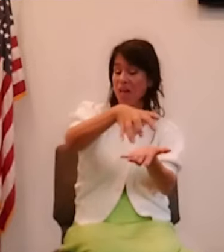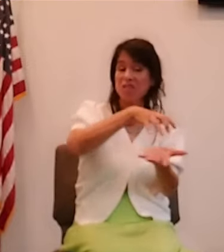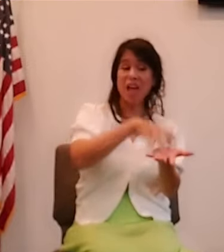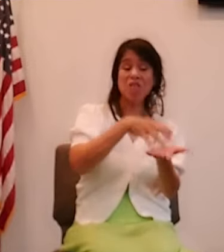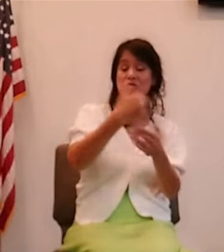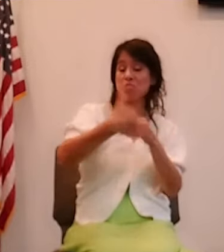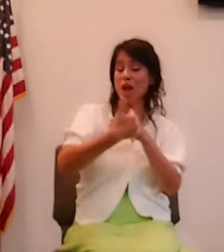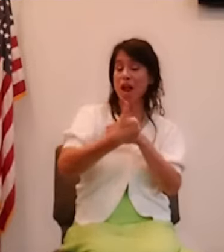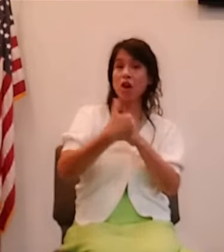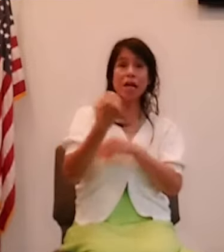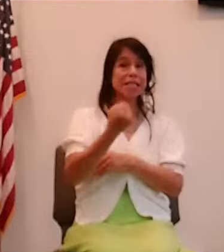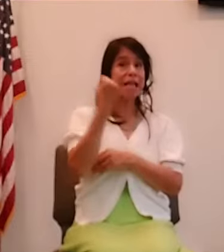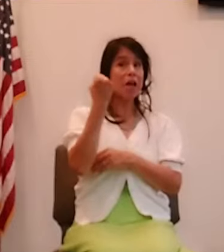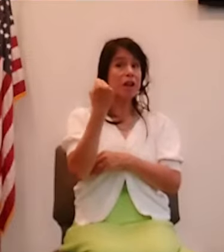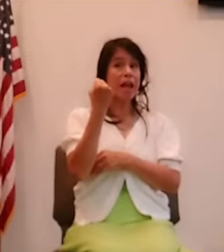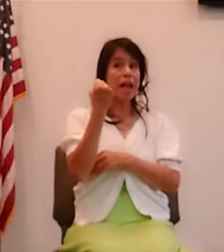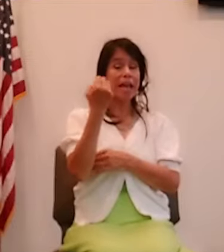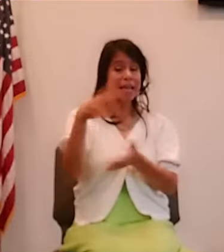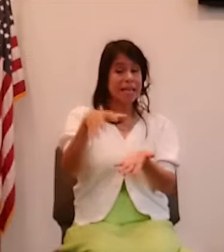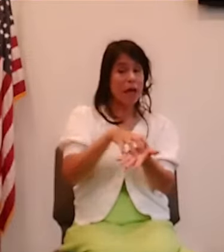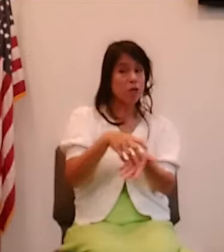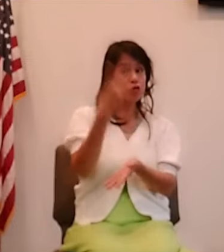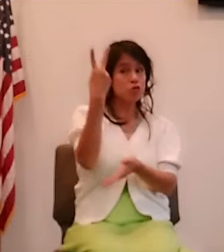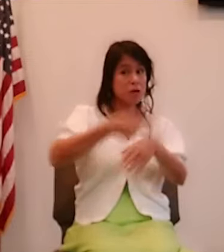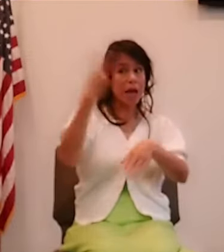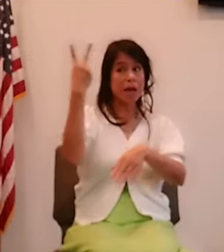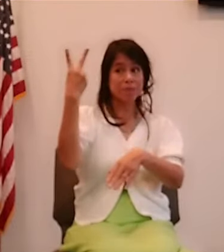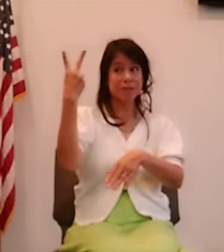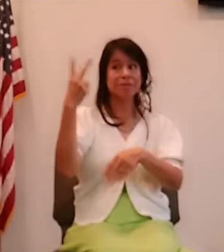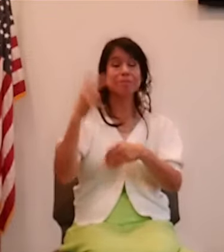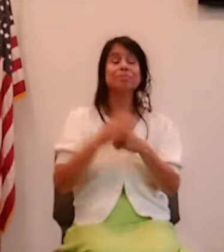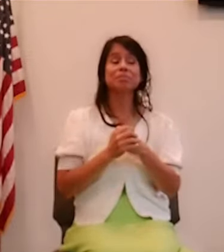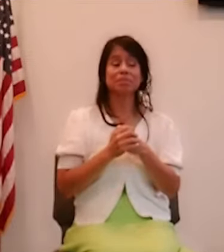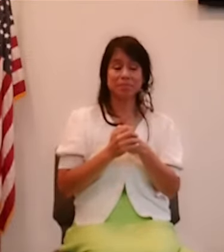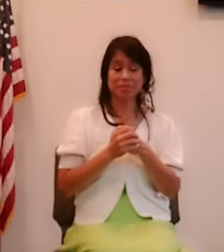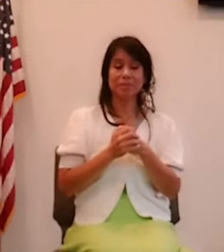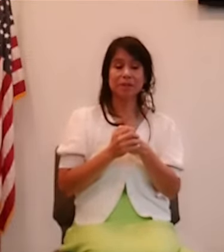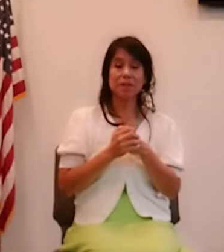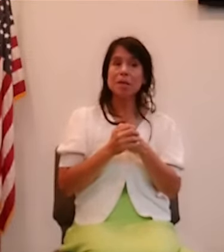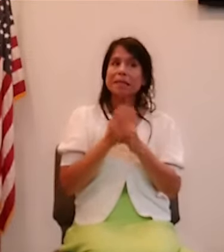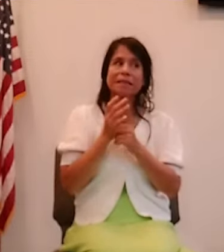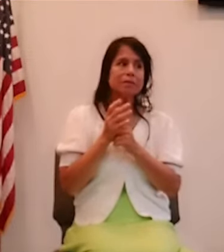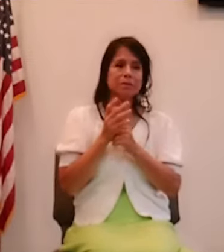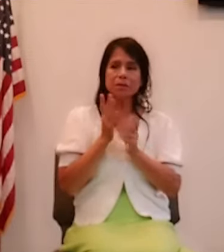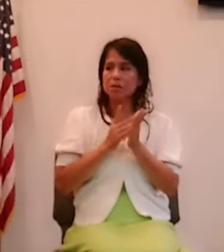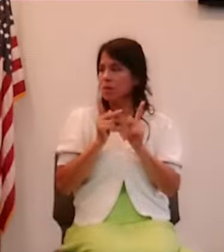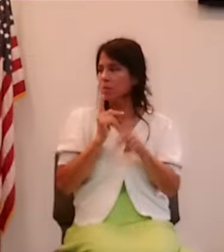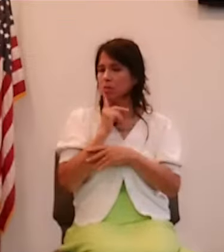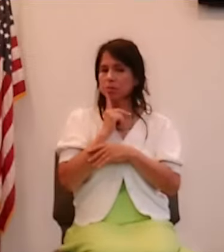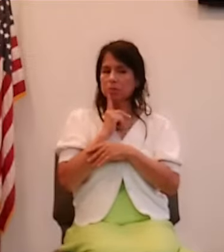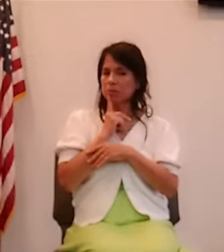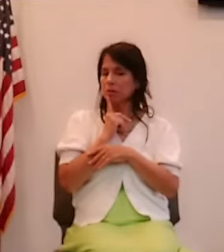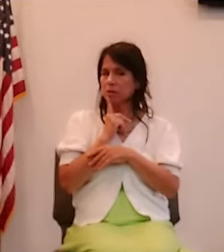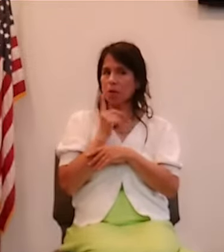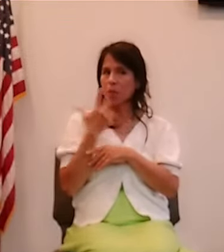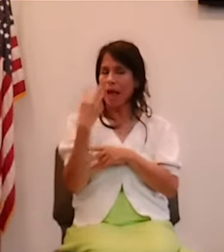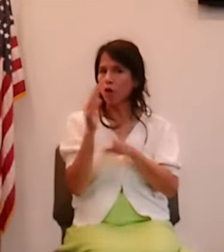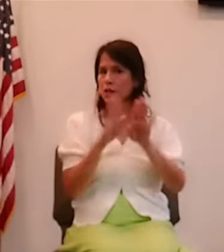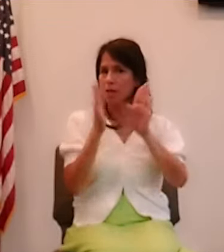it said, on Saturday, gather twice as much. But people that went out and tried to gather on Sunday, even though they didn't need to,